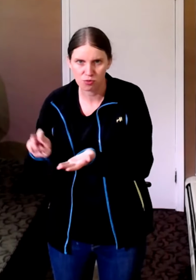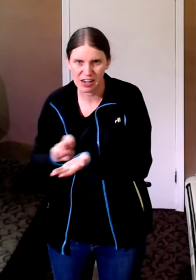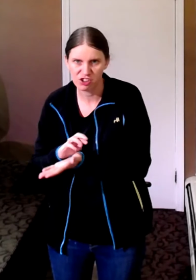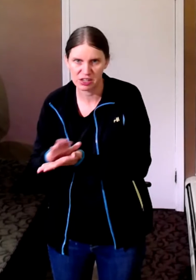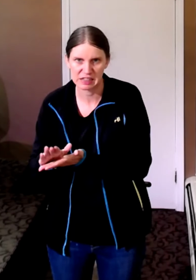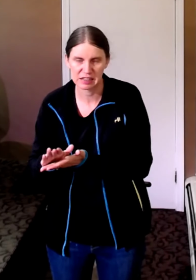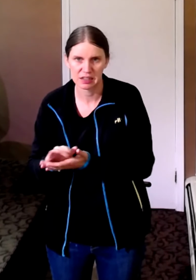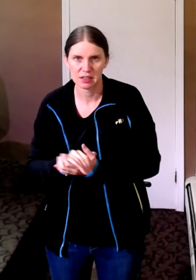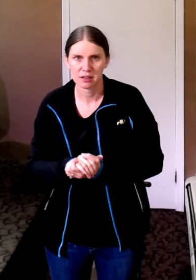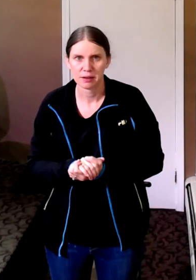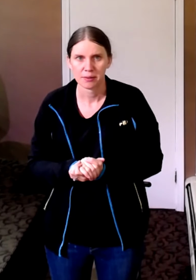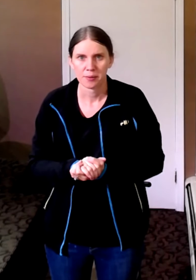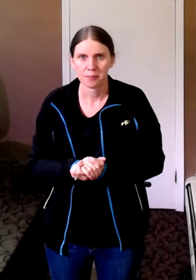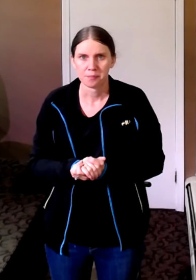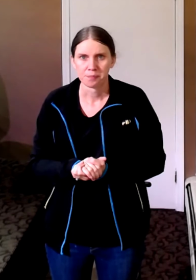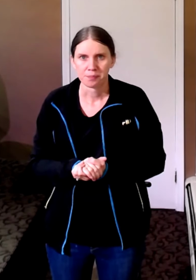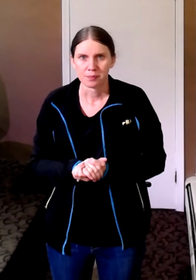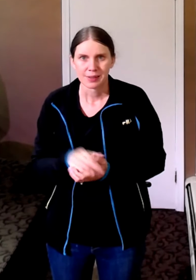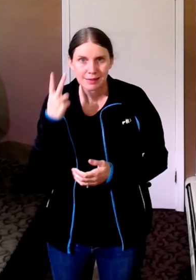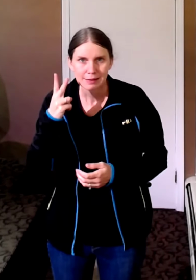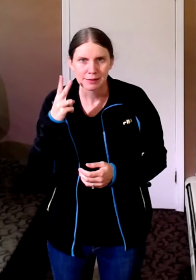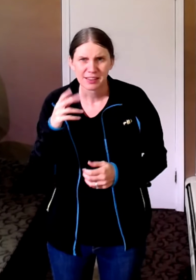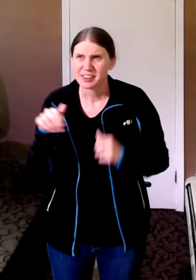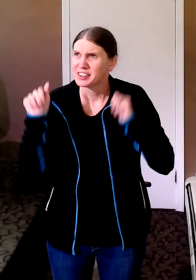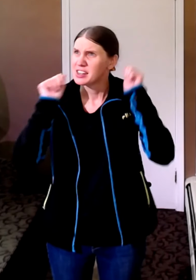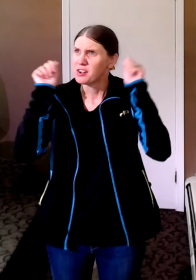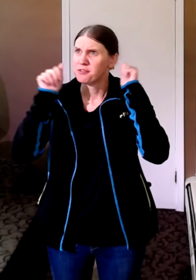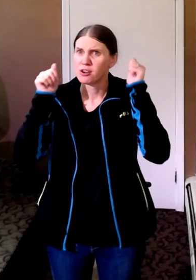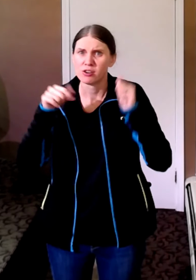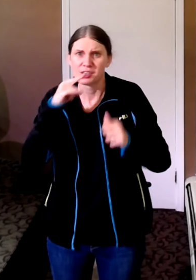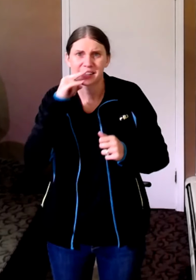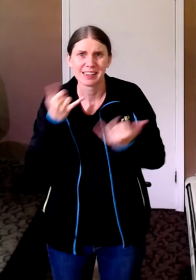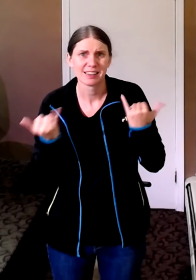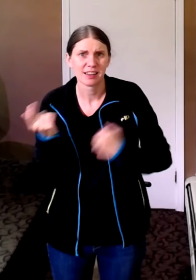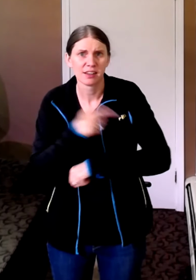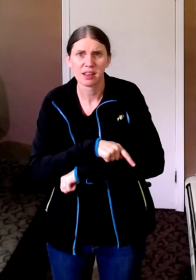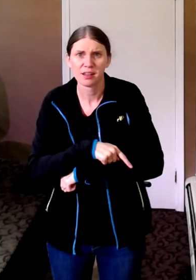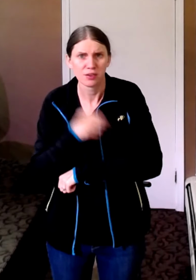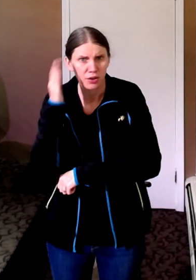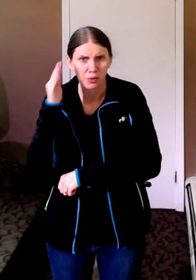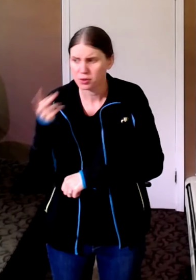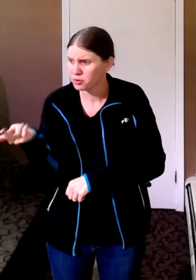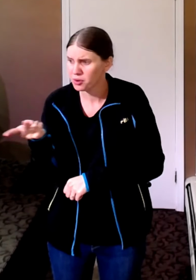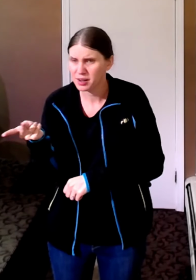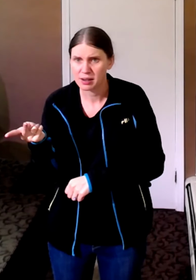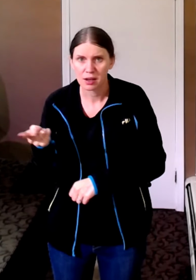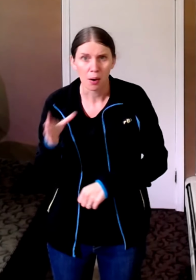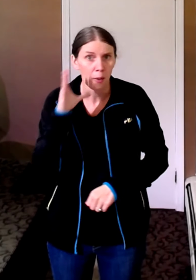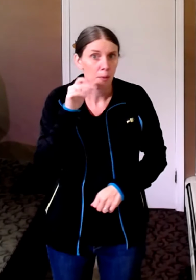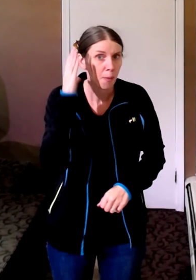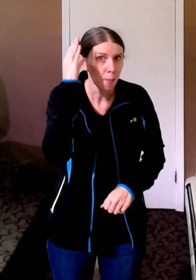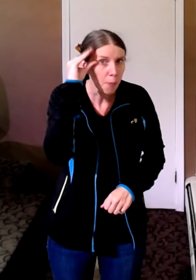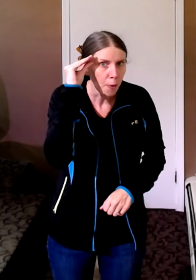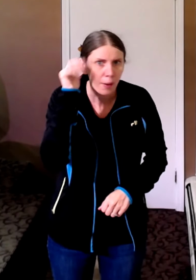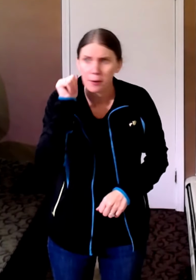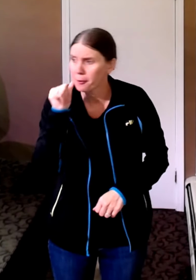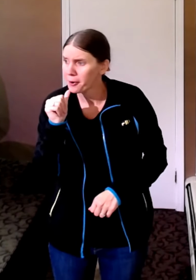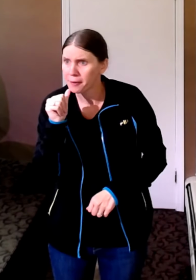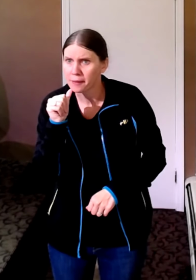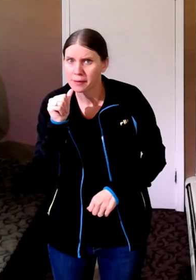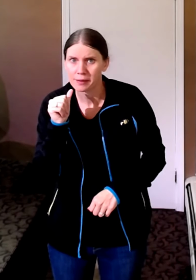anti-righteous. I mean, look at the confusion in our young people today that don't even know if they're men or women or male